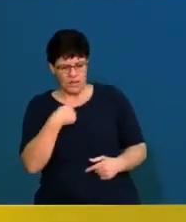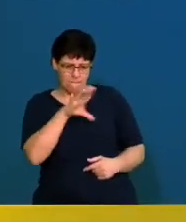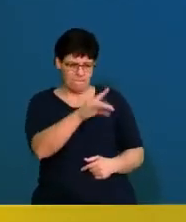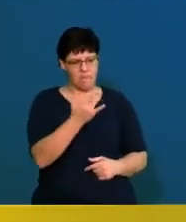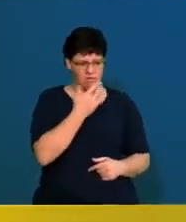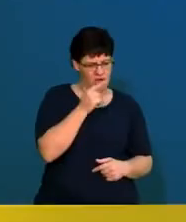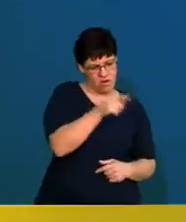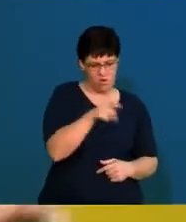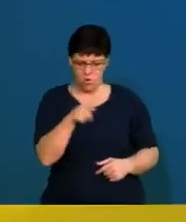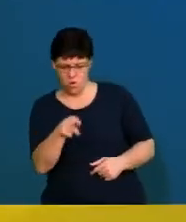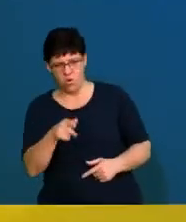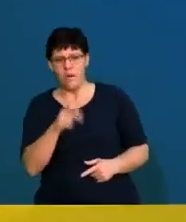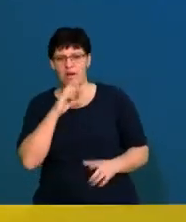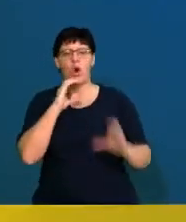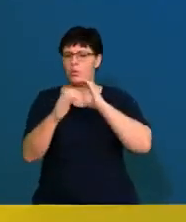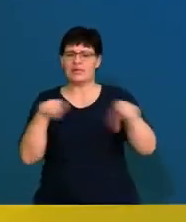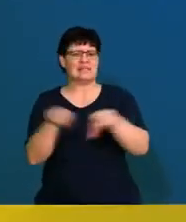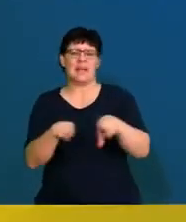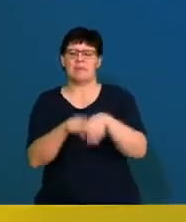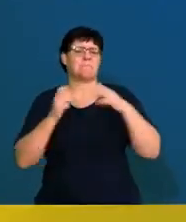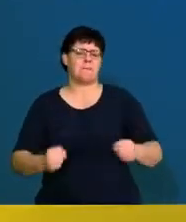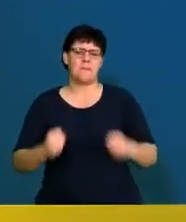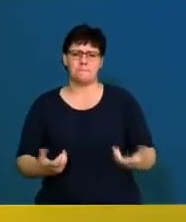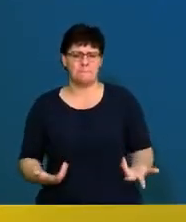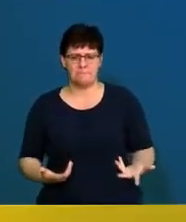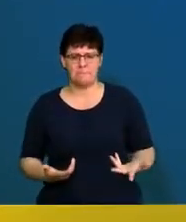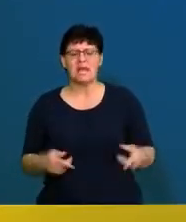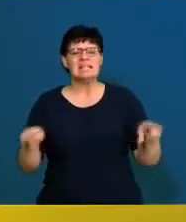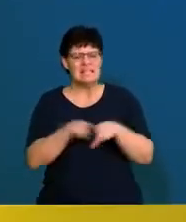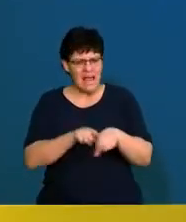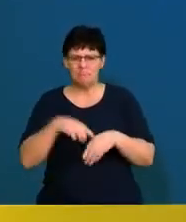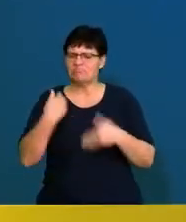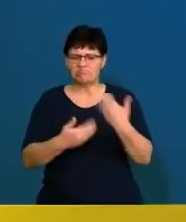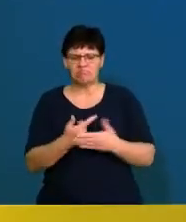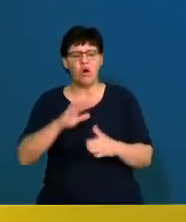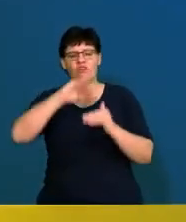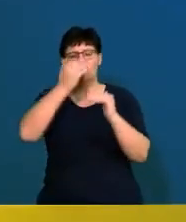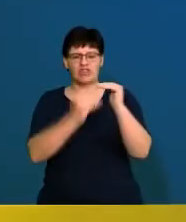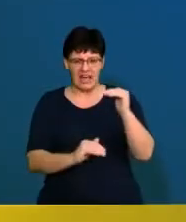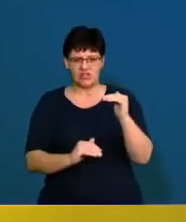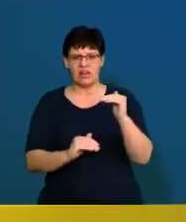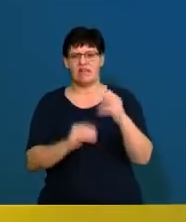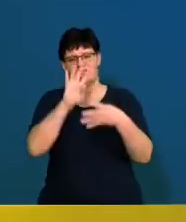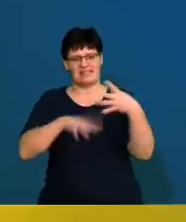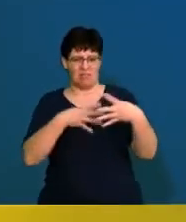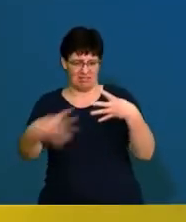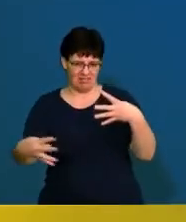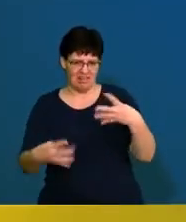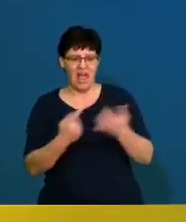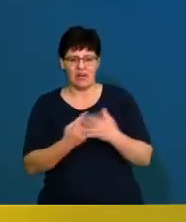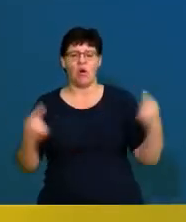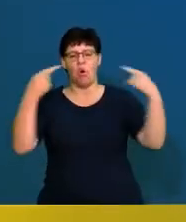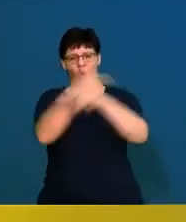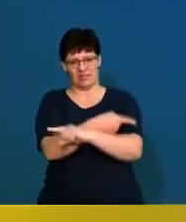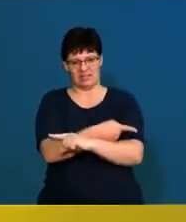user-friendly for you. But they actually communicate the same thing. It's the same sequence of reduction potential, but